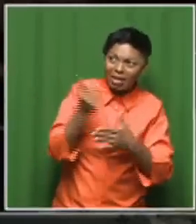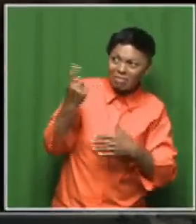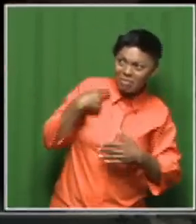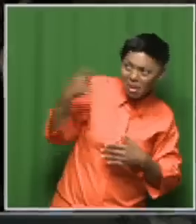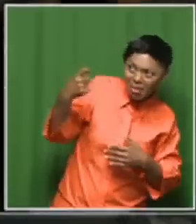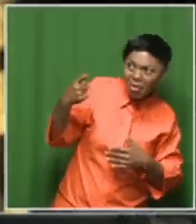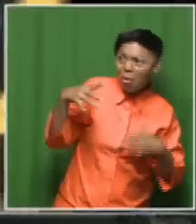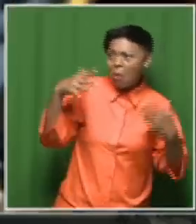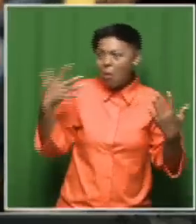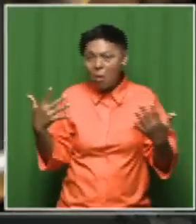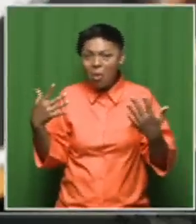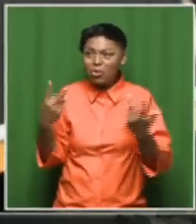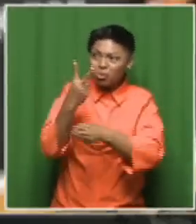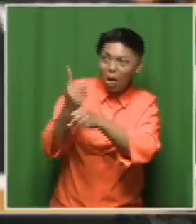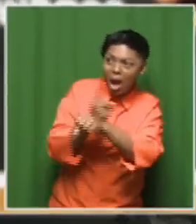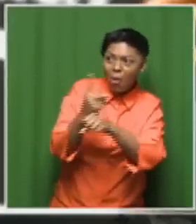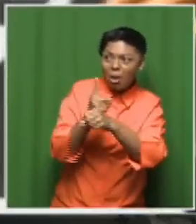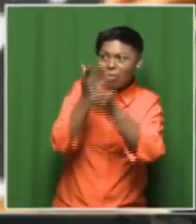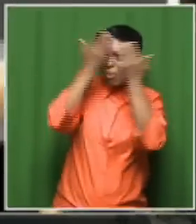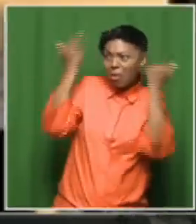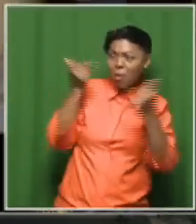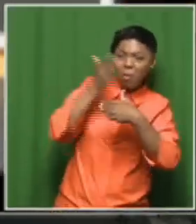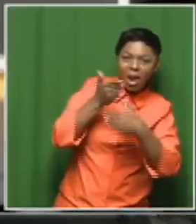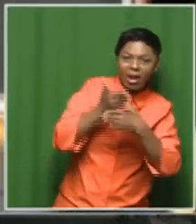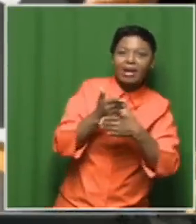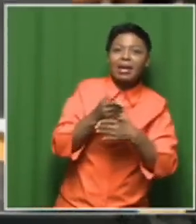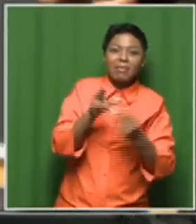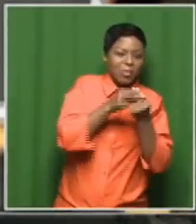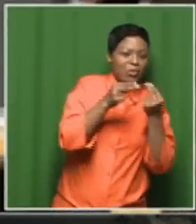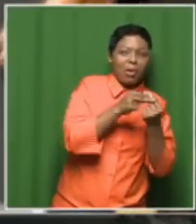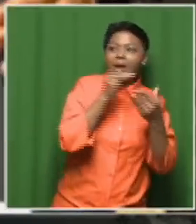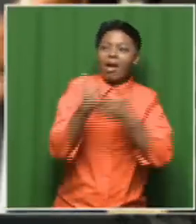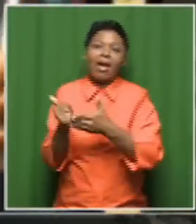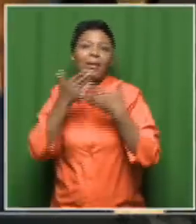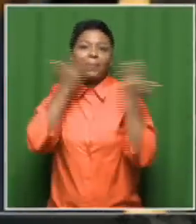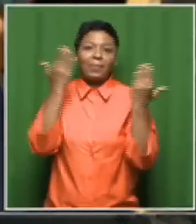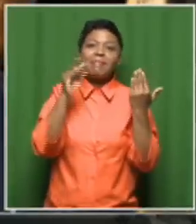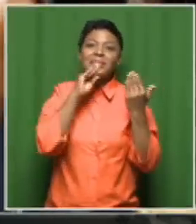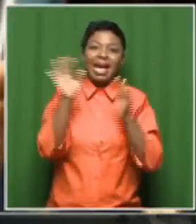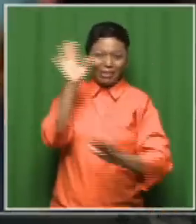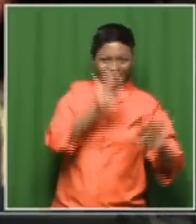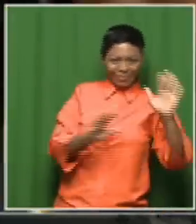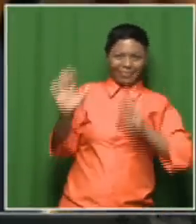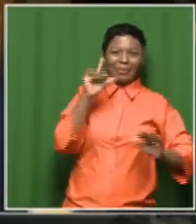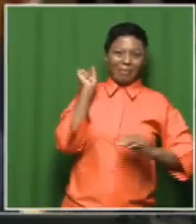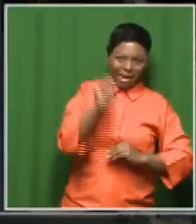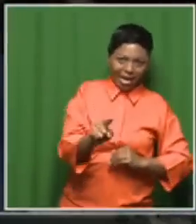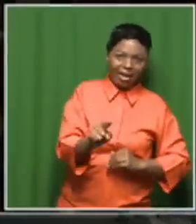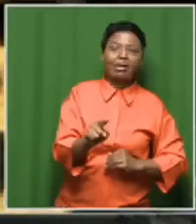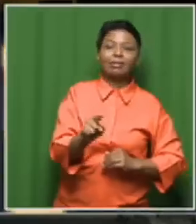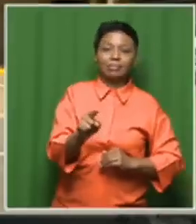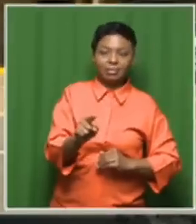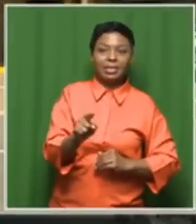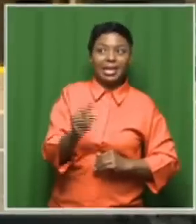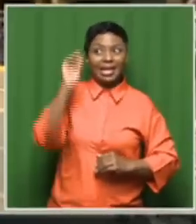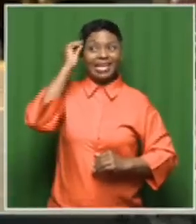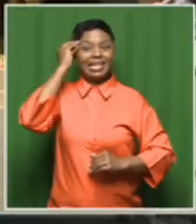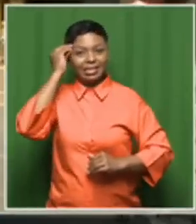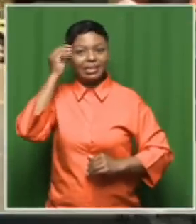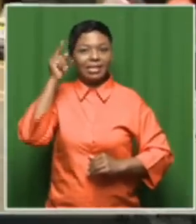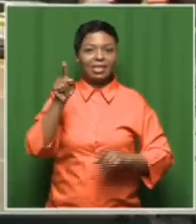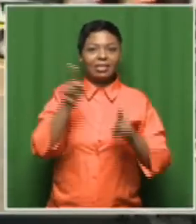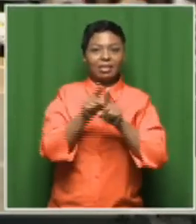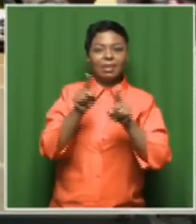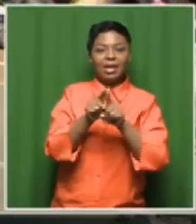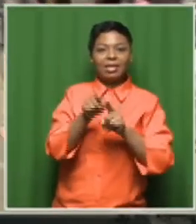hours. These are people now who are starting to organize as well. And, perhaps interestingly, people like